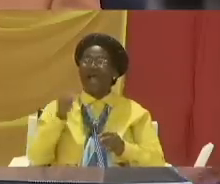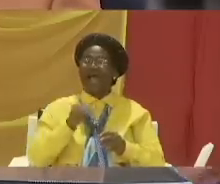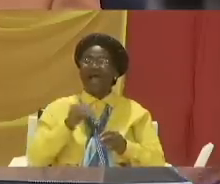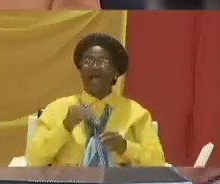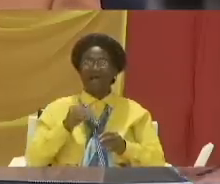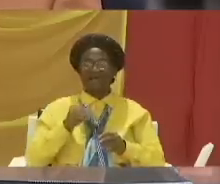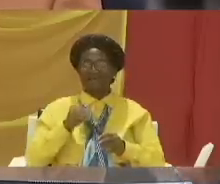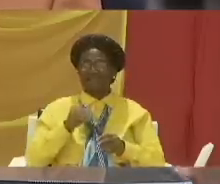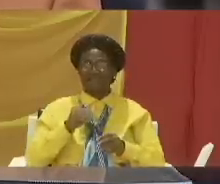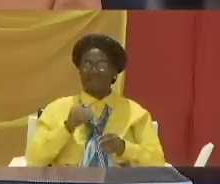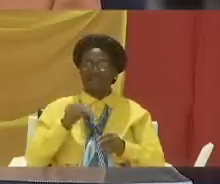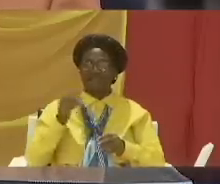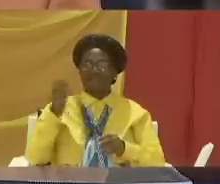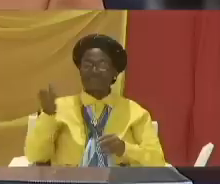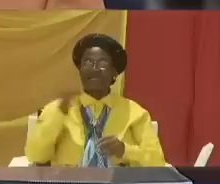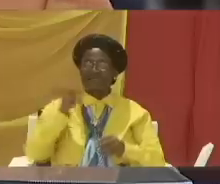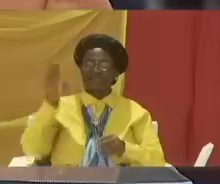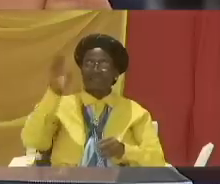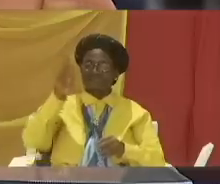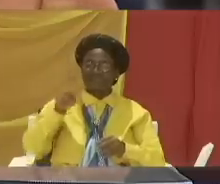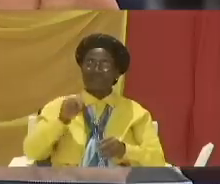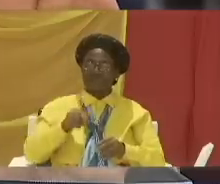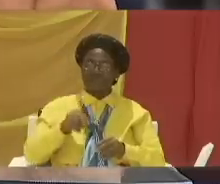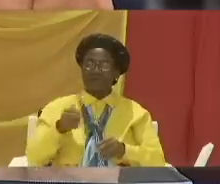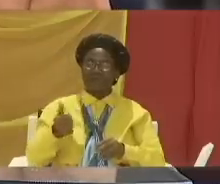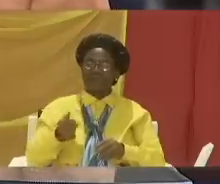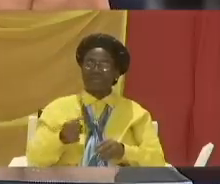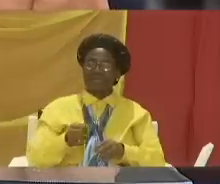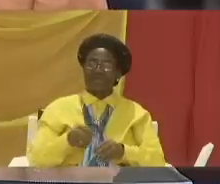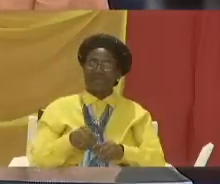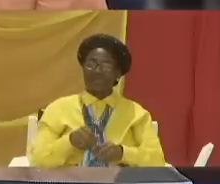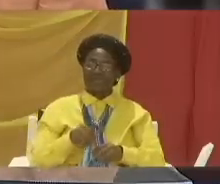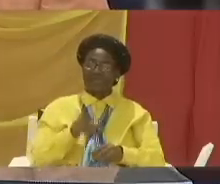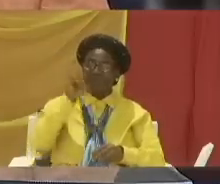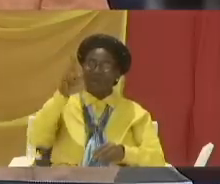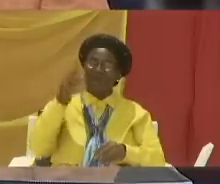we know our class, economy.